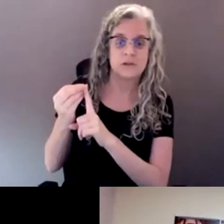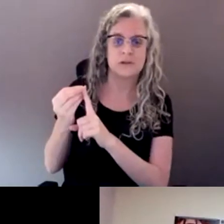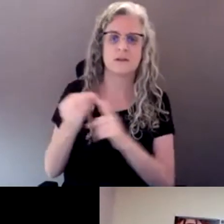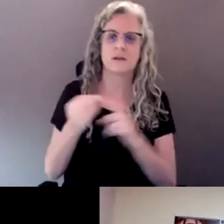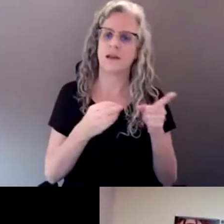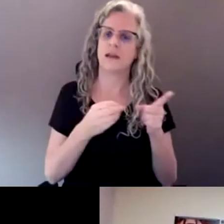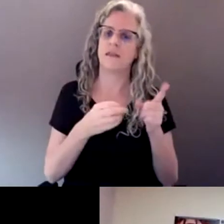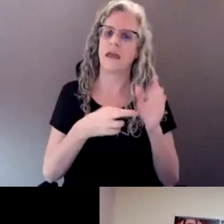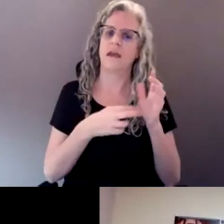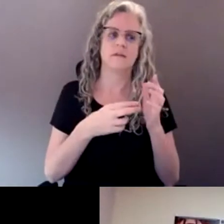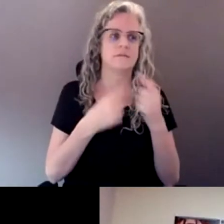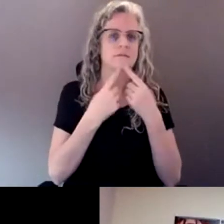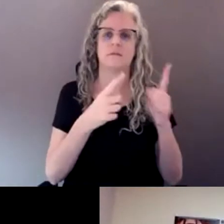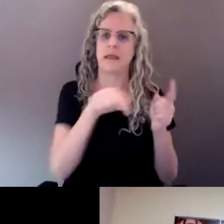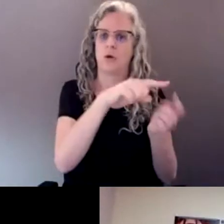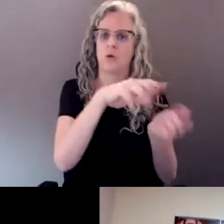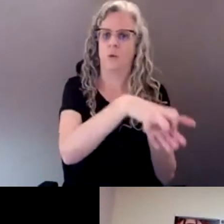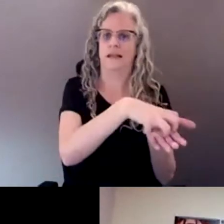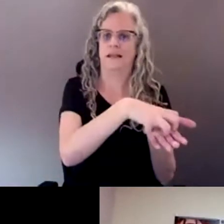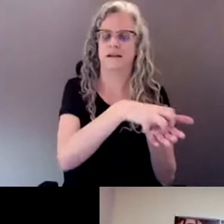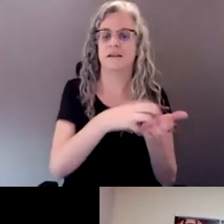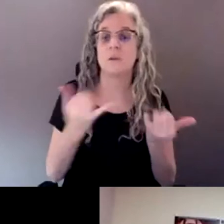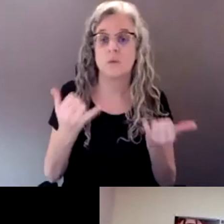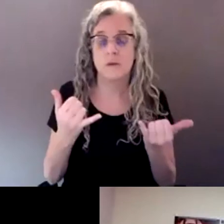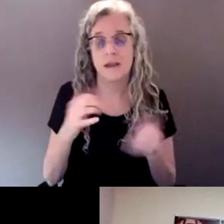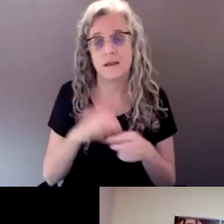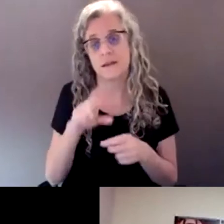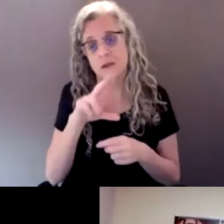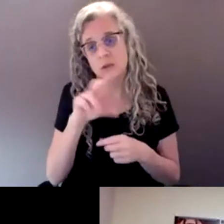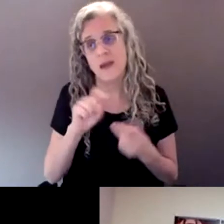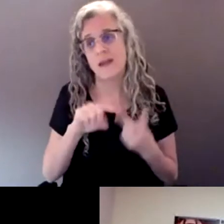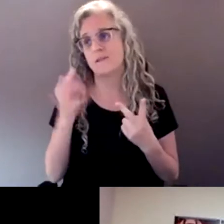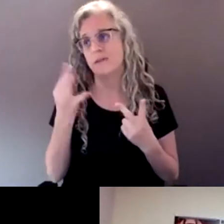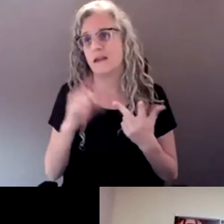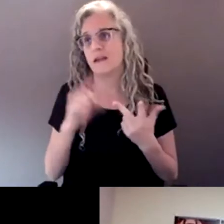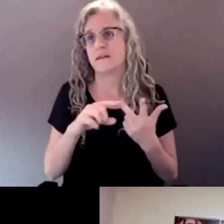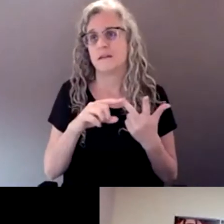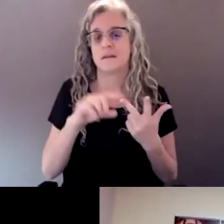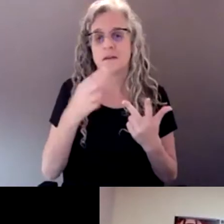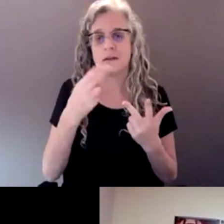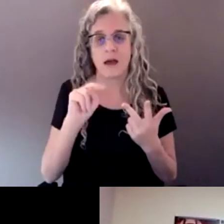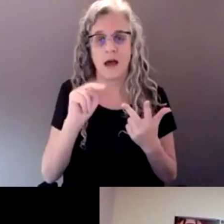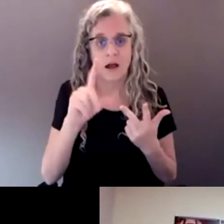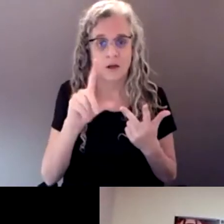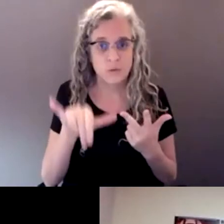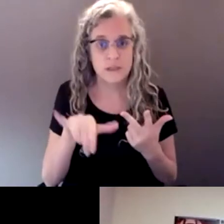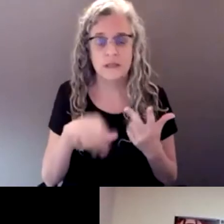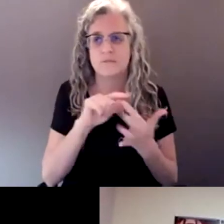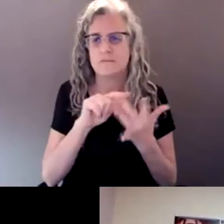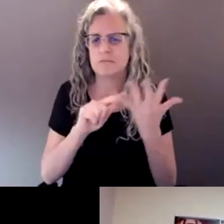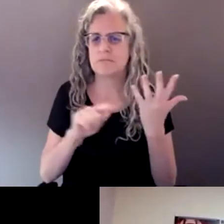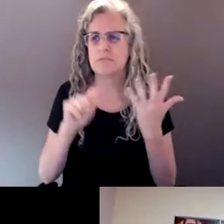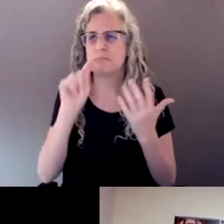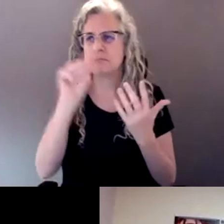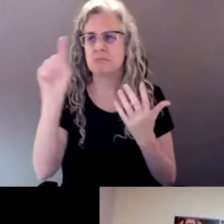often. So for example, today, in the US, in France, in Hungary, and in many parts of Europe,